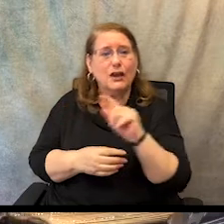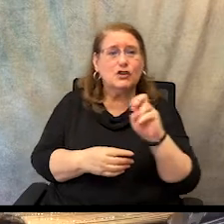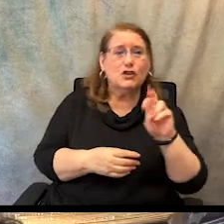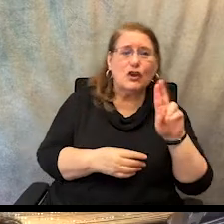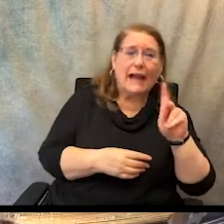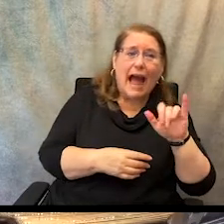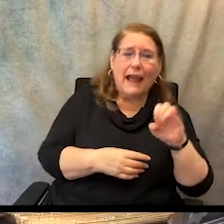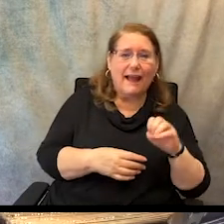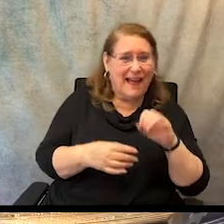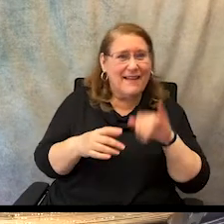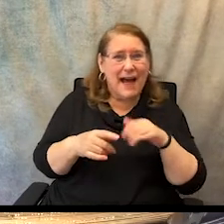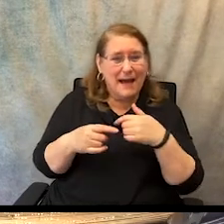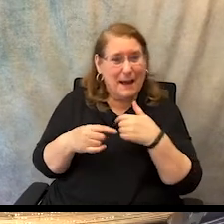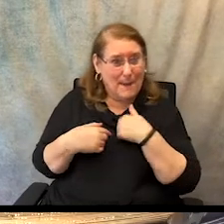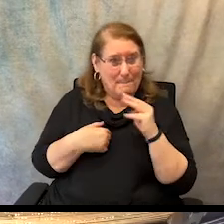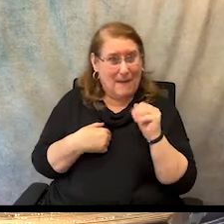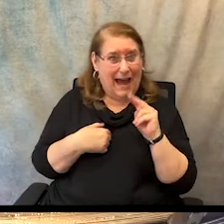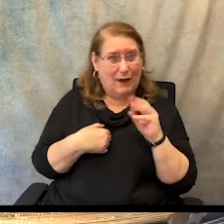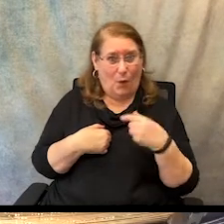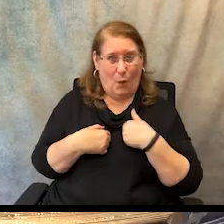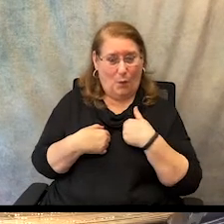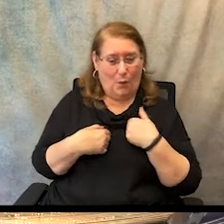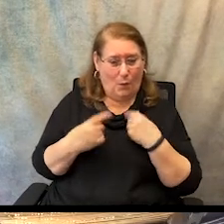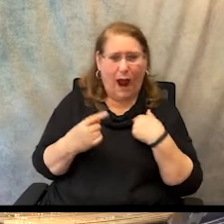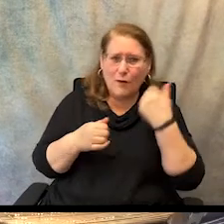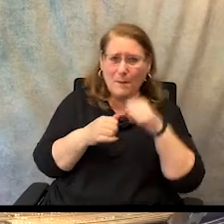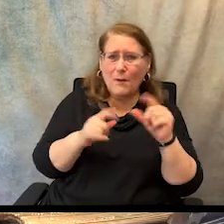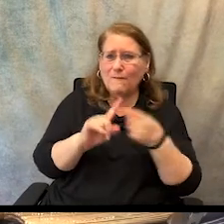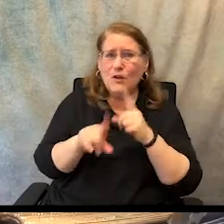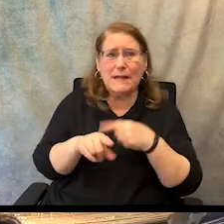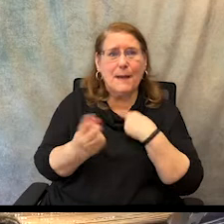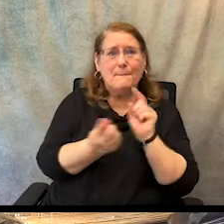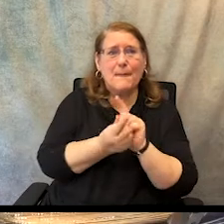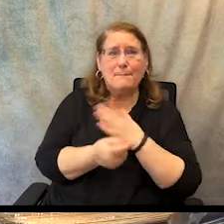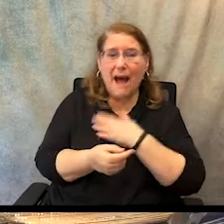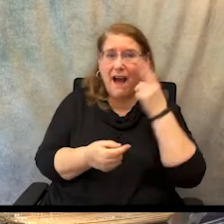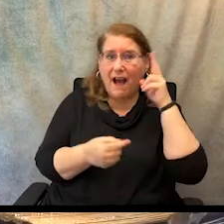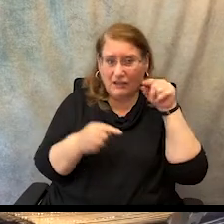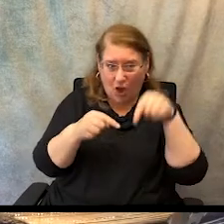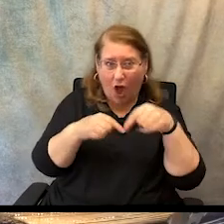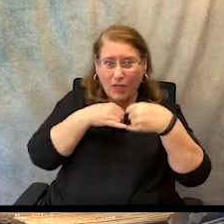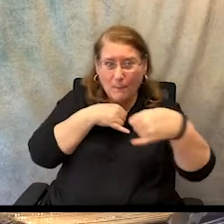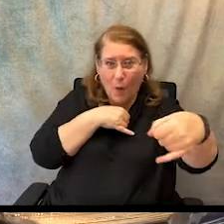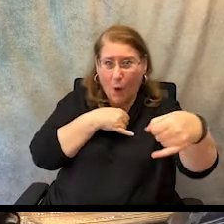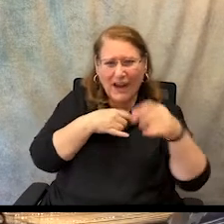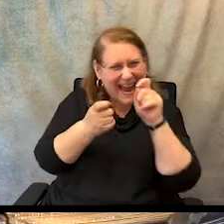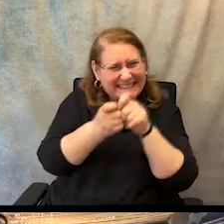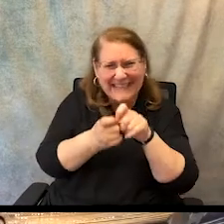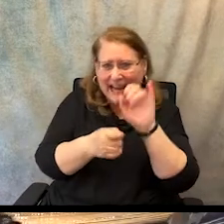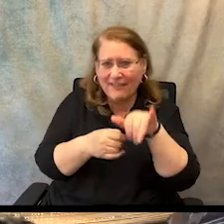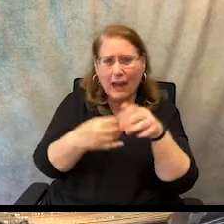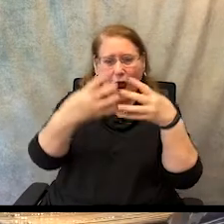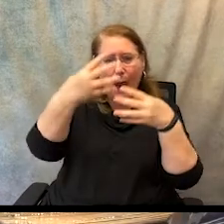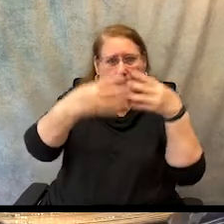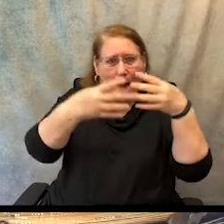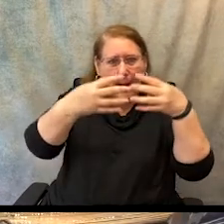small Sero was Mano, you know. I remember first time when I met my uncles on the border, exactly